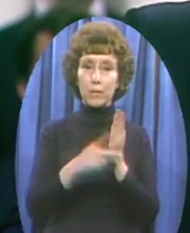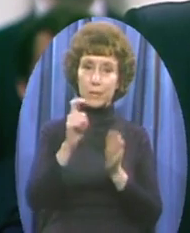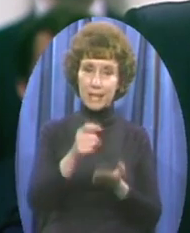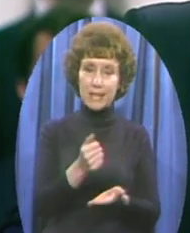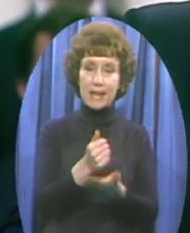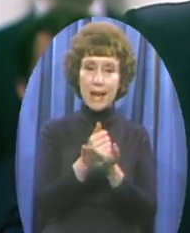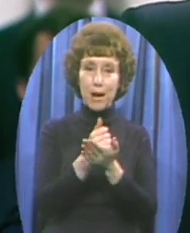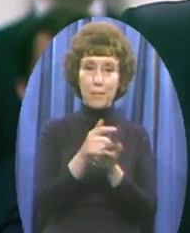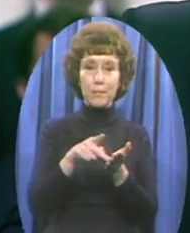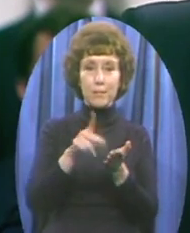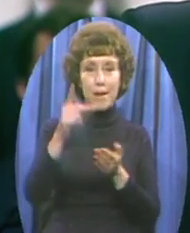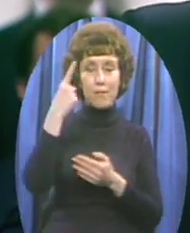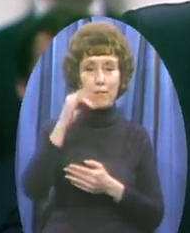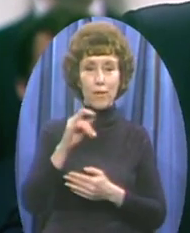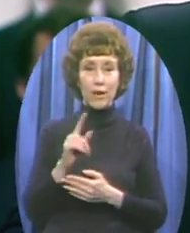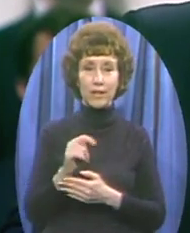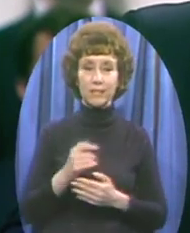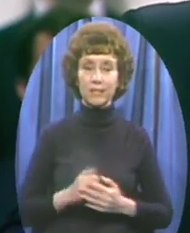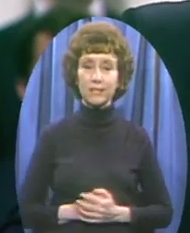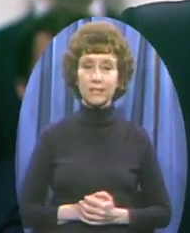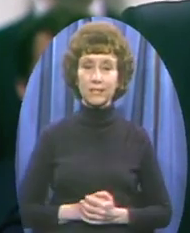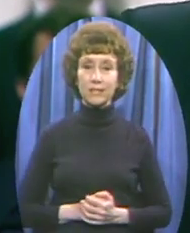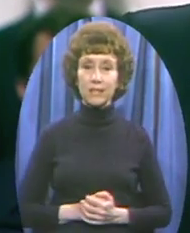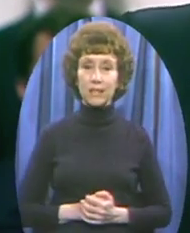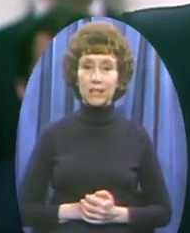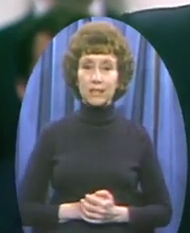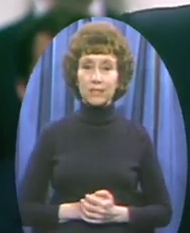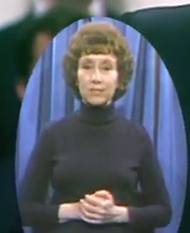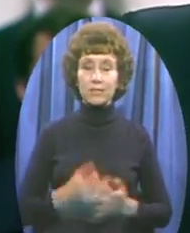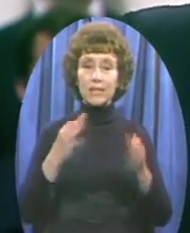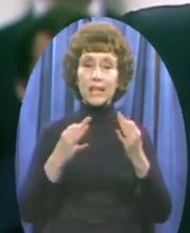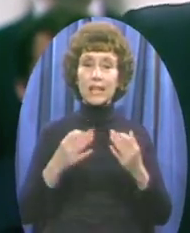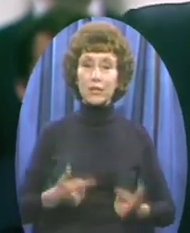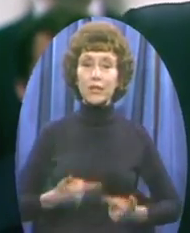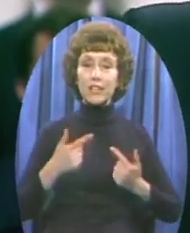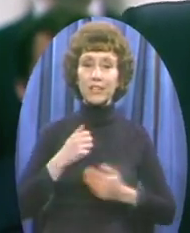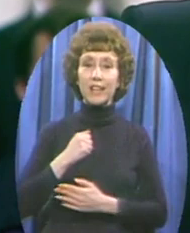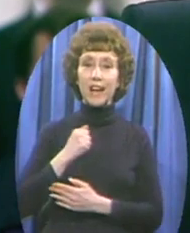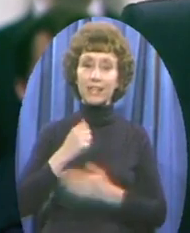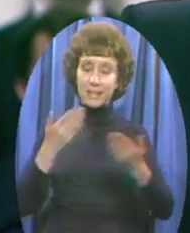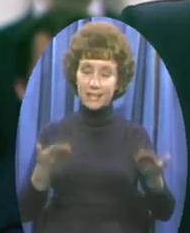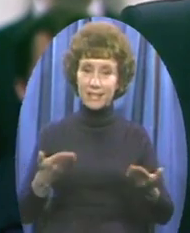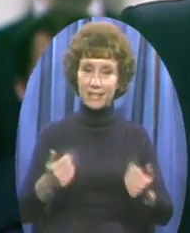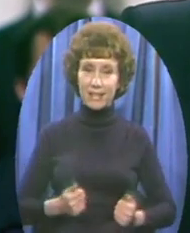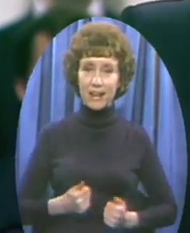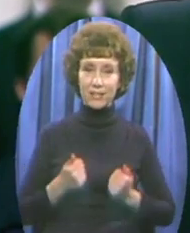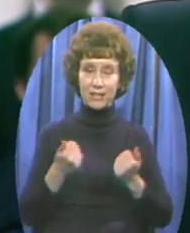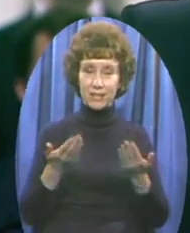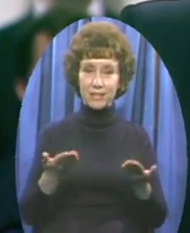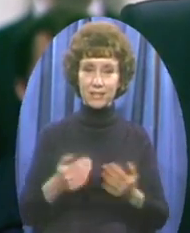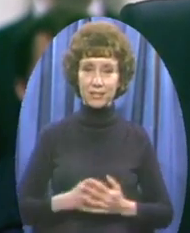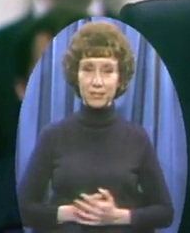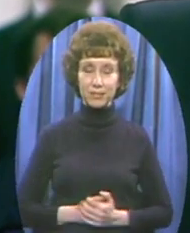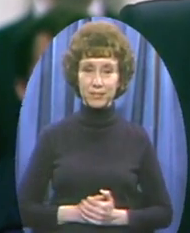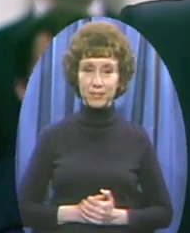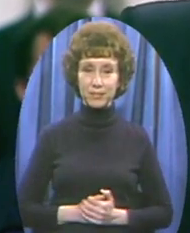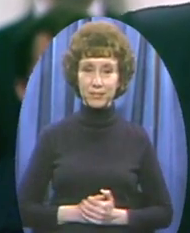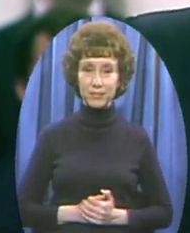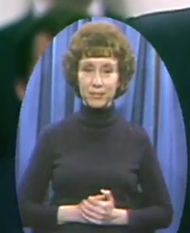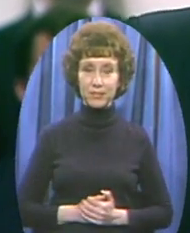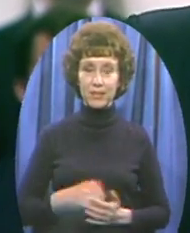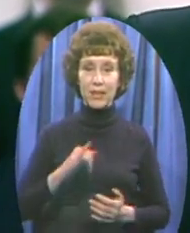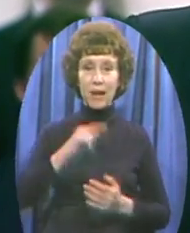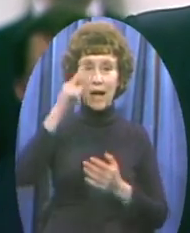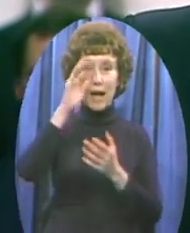generous a gift as you can. If you live in Canada, it's Box 505, Richmond Hill, Ontario. I